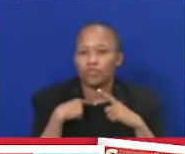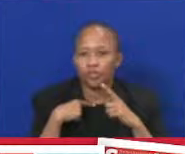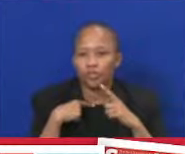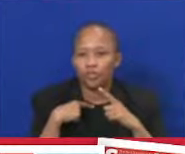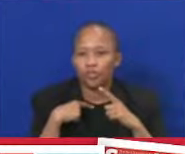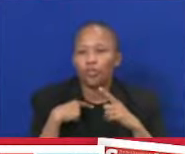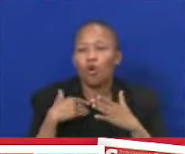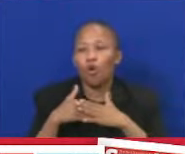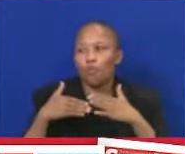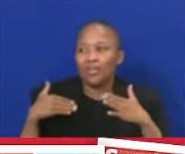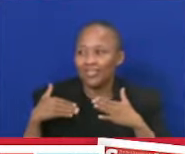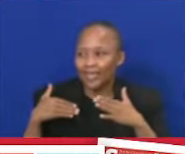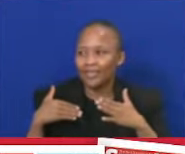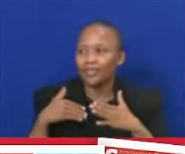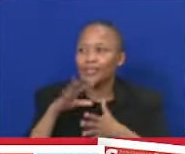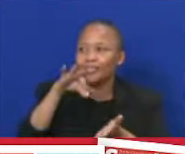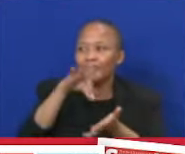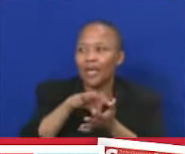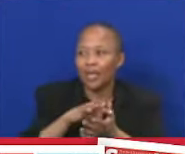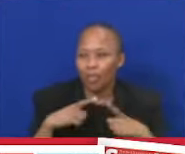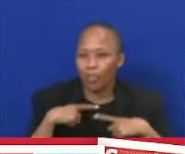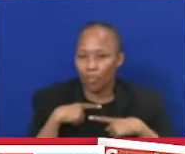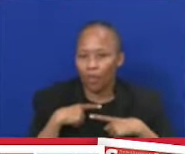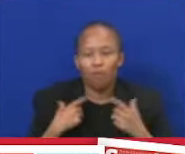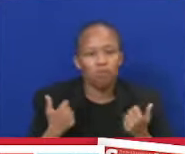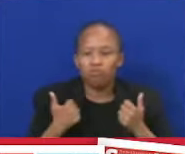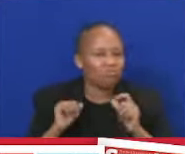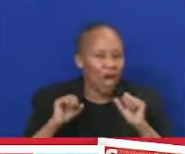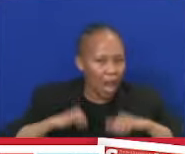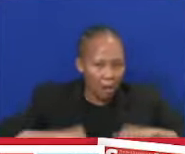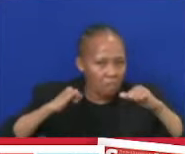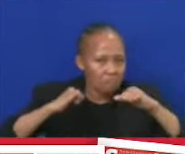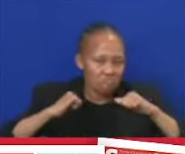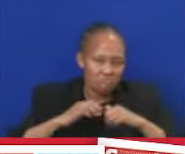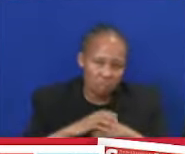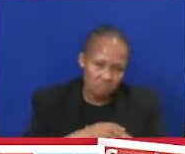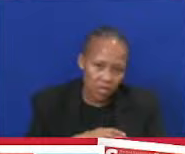because the person who hands over the